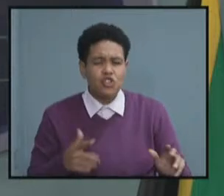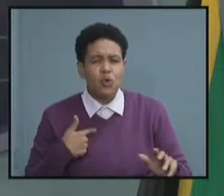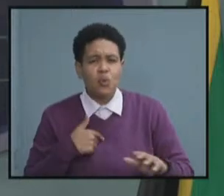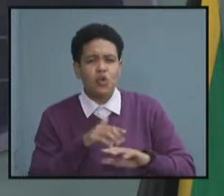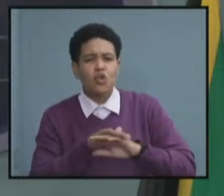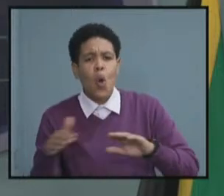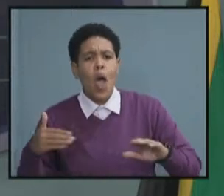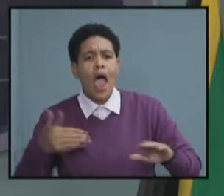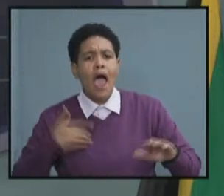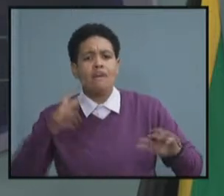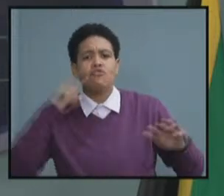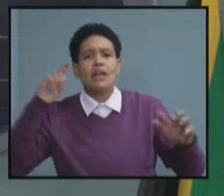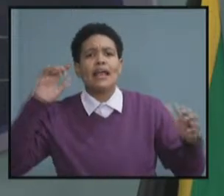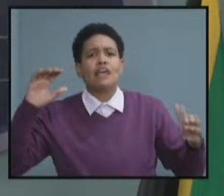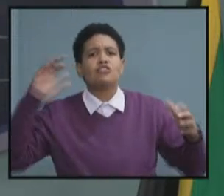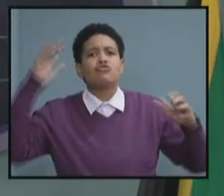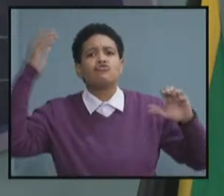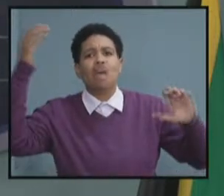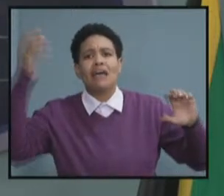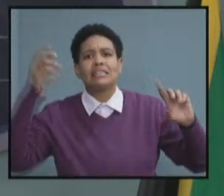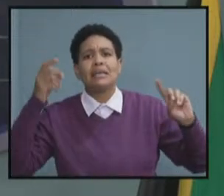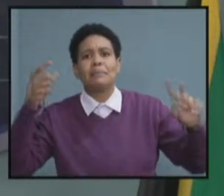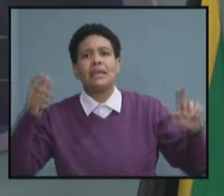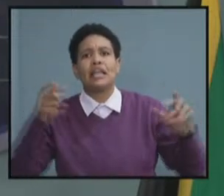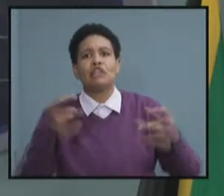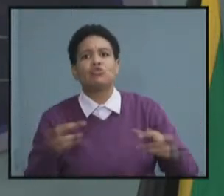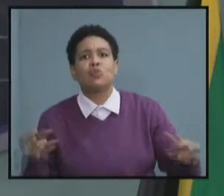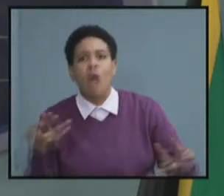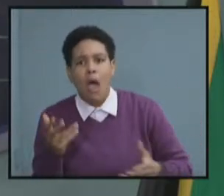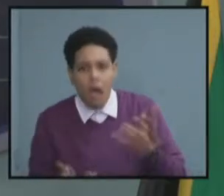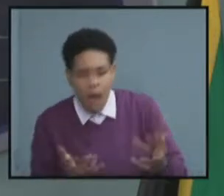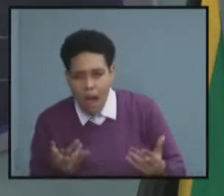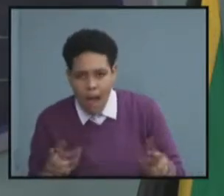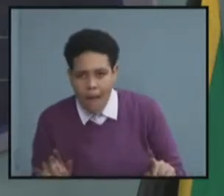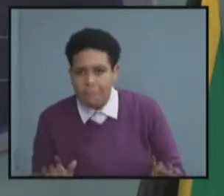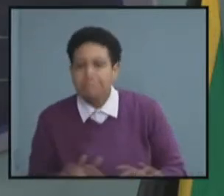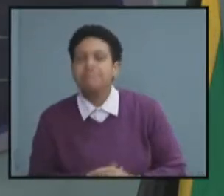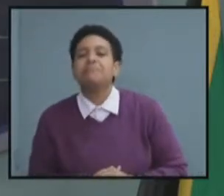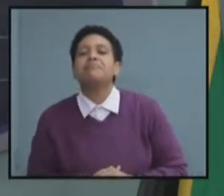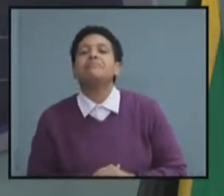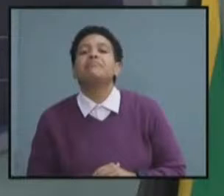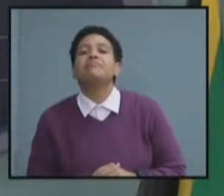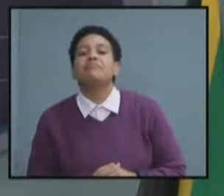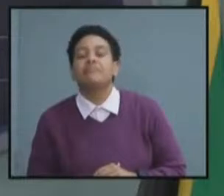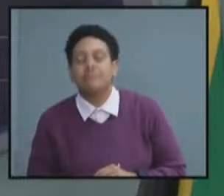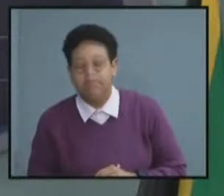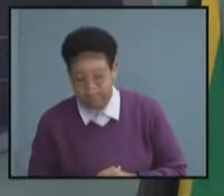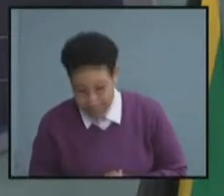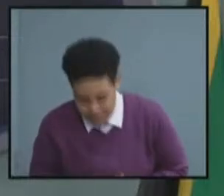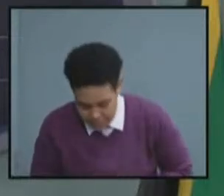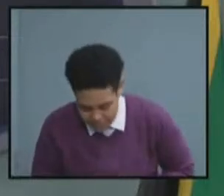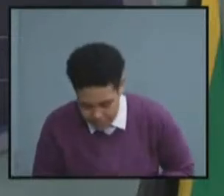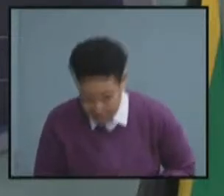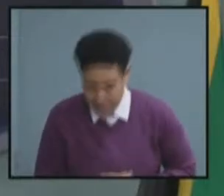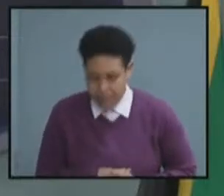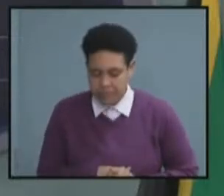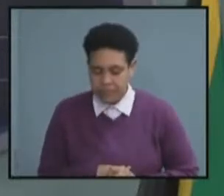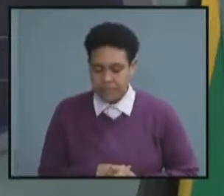don't have a crisis immediately of resources. And then to